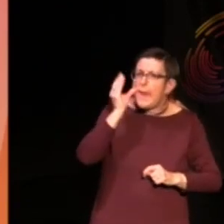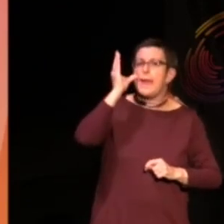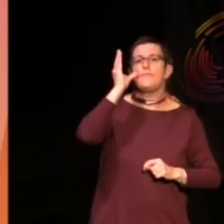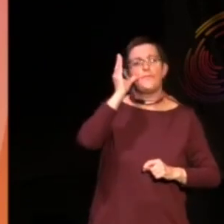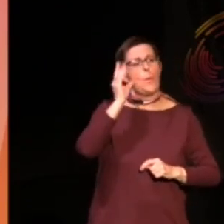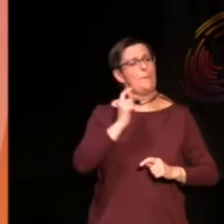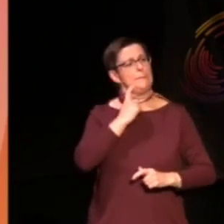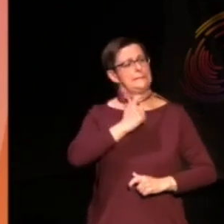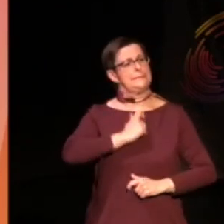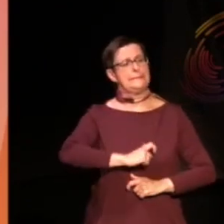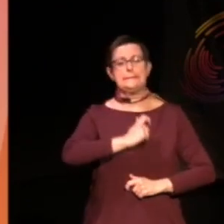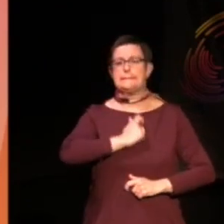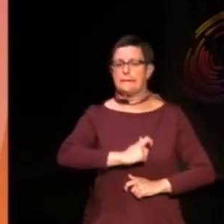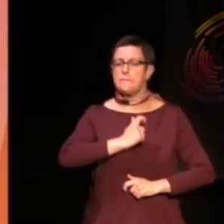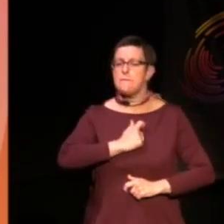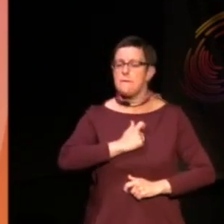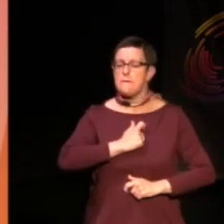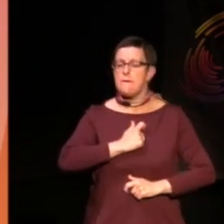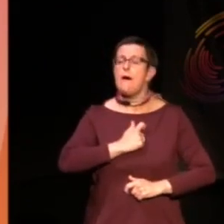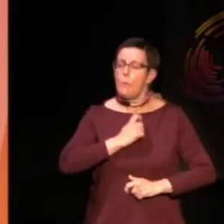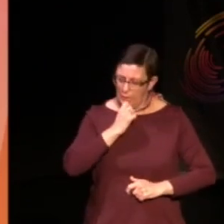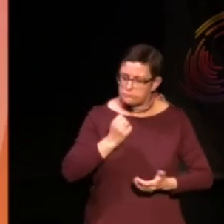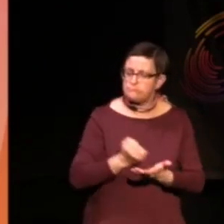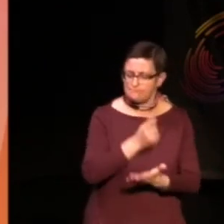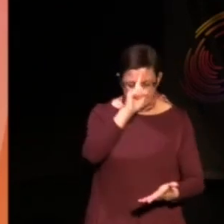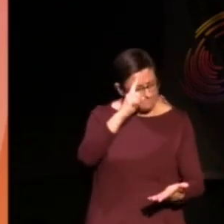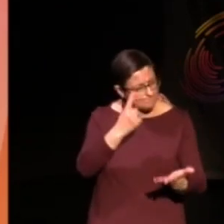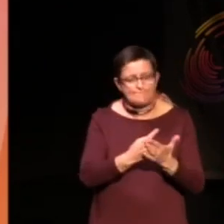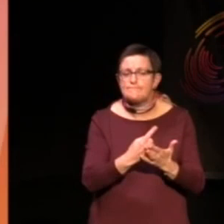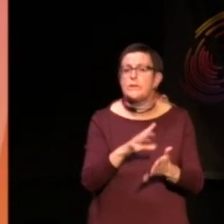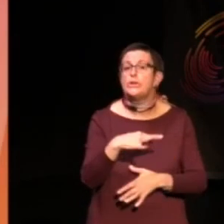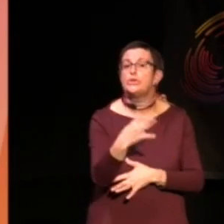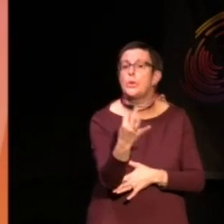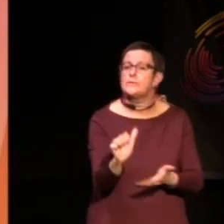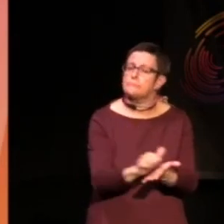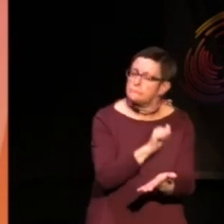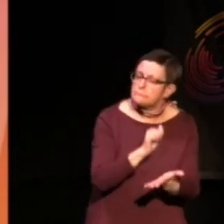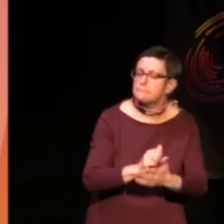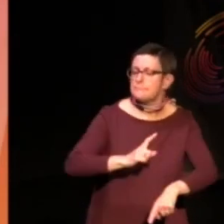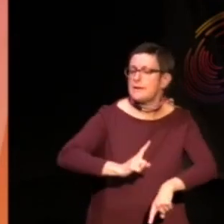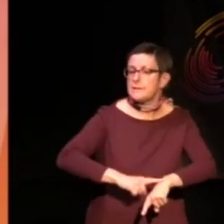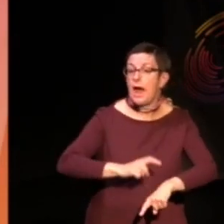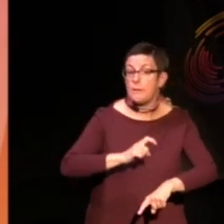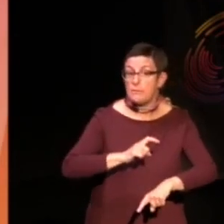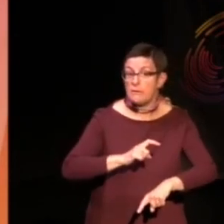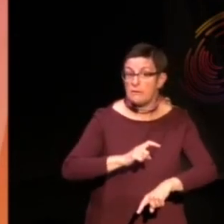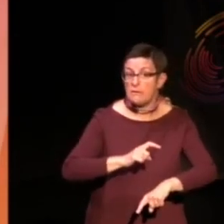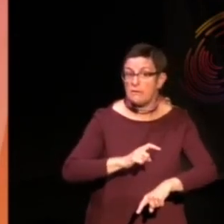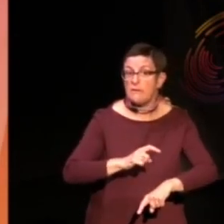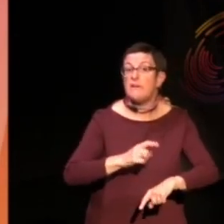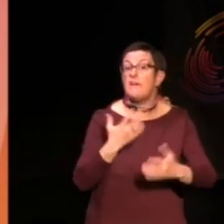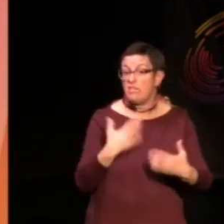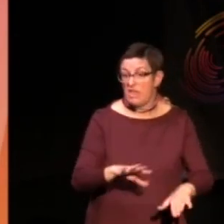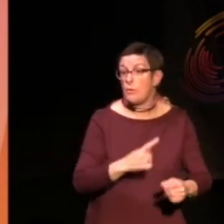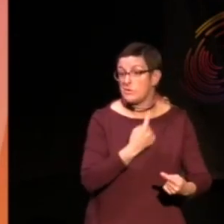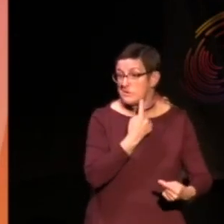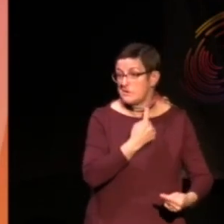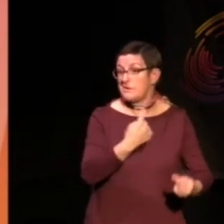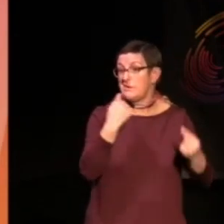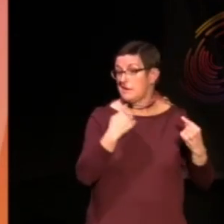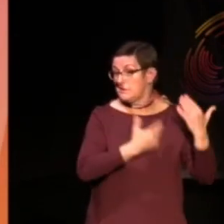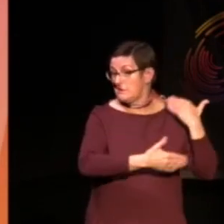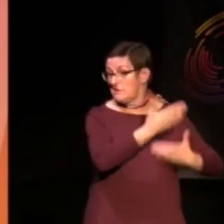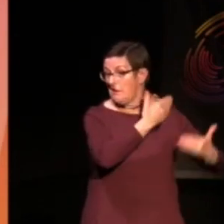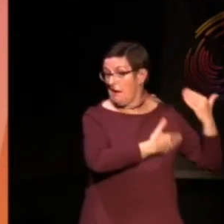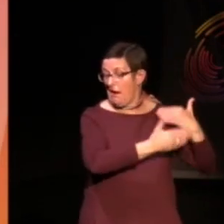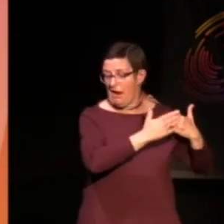citizens, and thus they would make the right choices at the right time. All of that was yesterday, and yesterday was